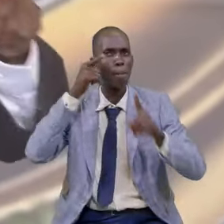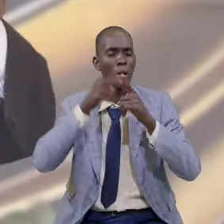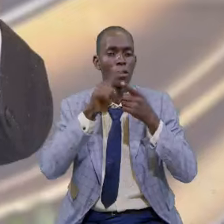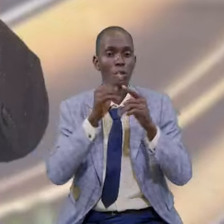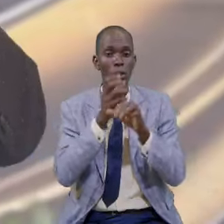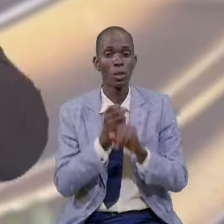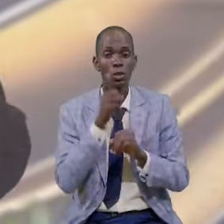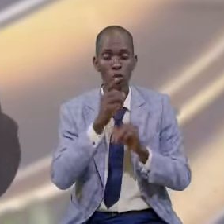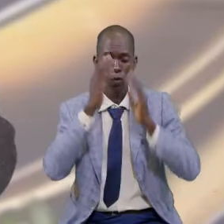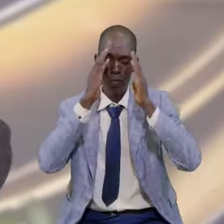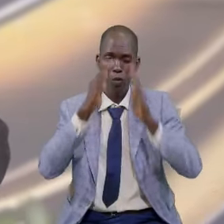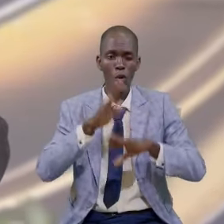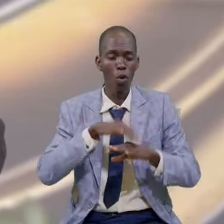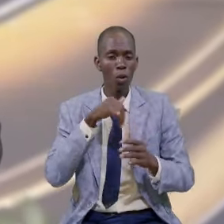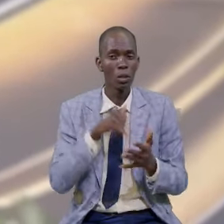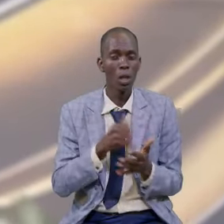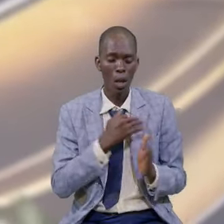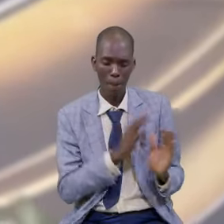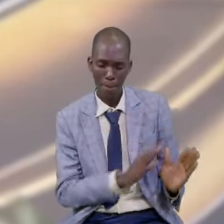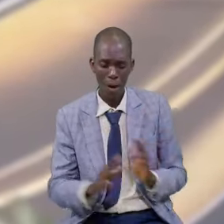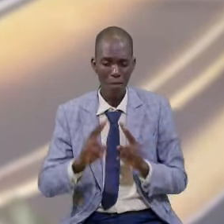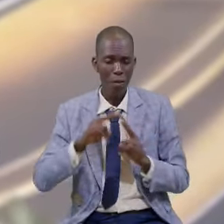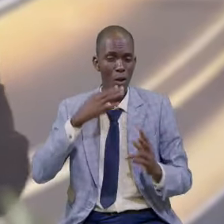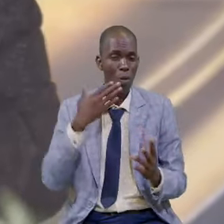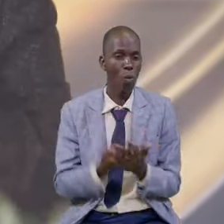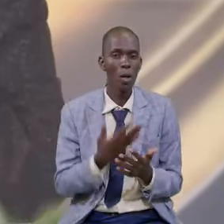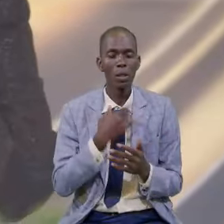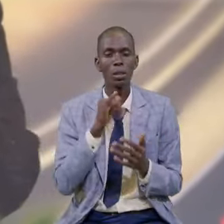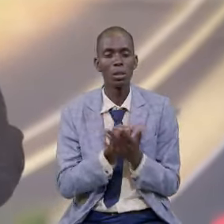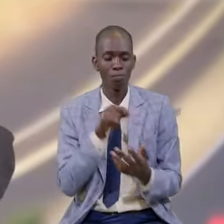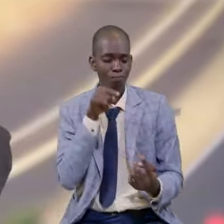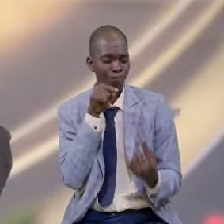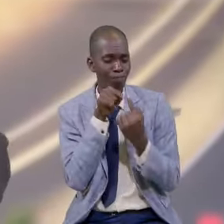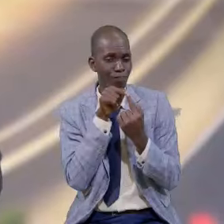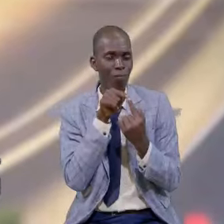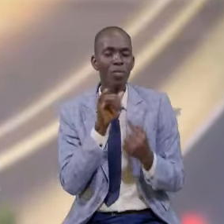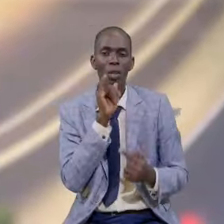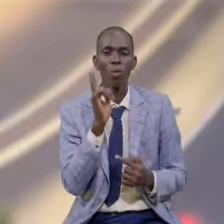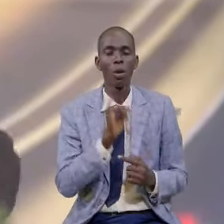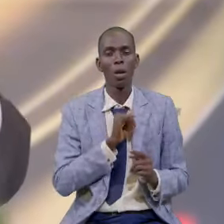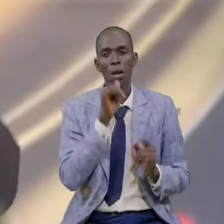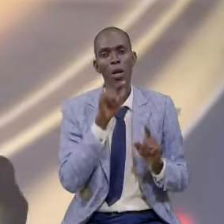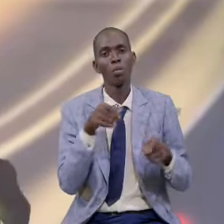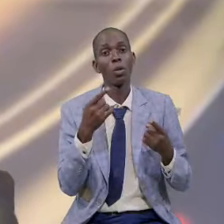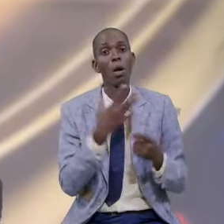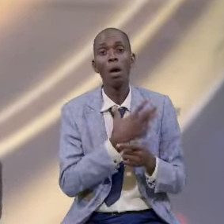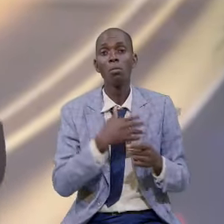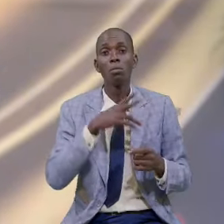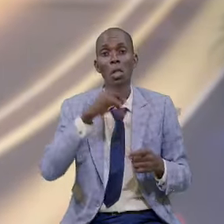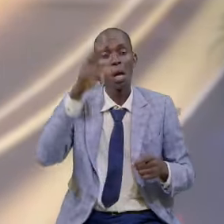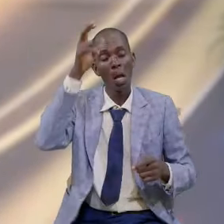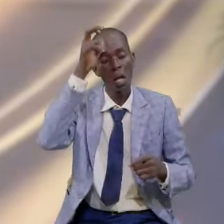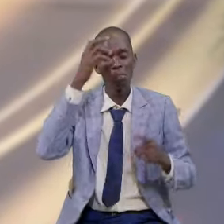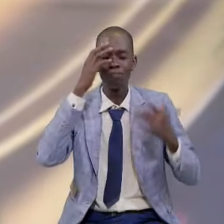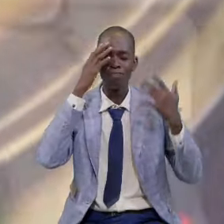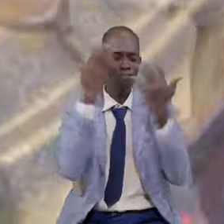you say, this is where I am going, and there are no demons of darkness around to stop you,